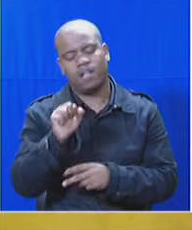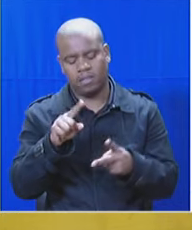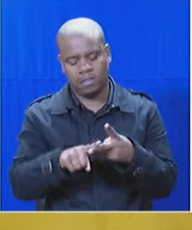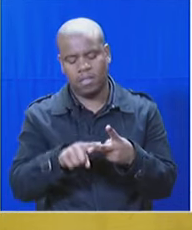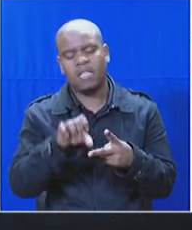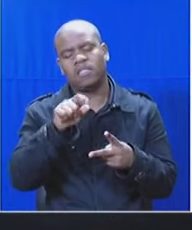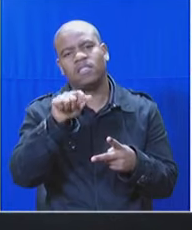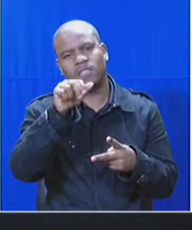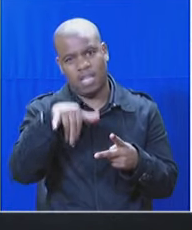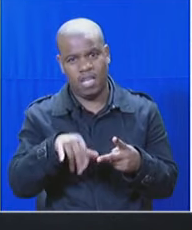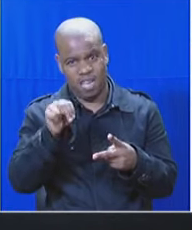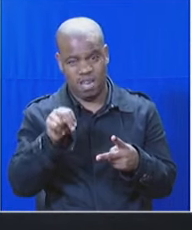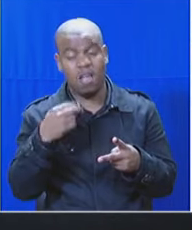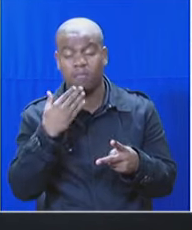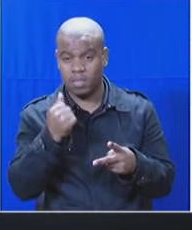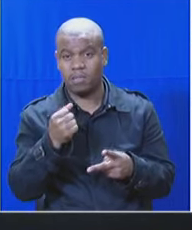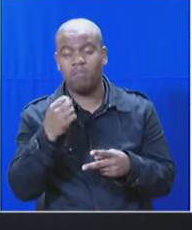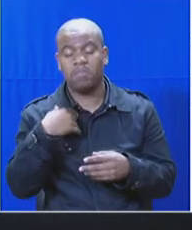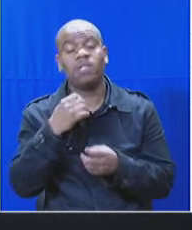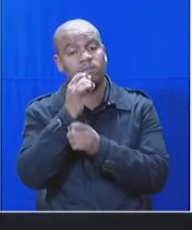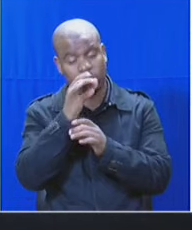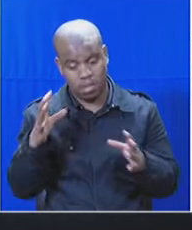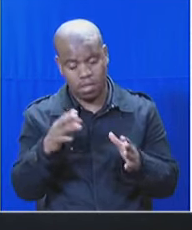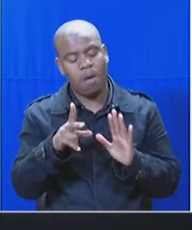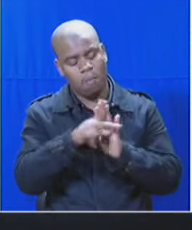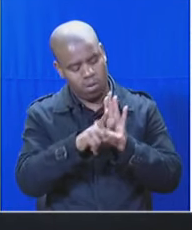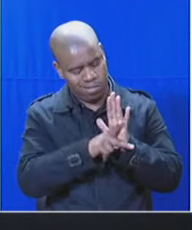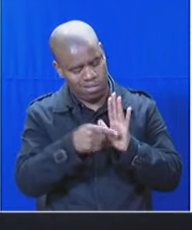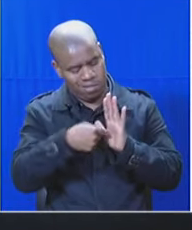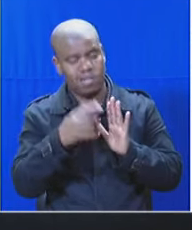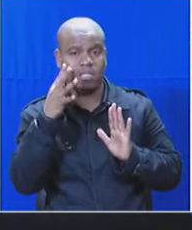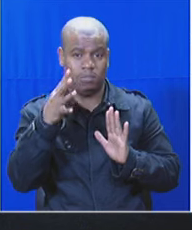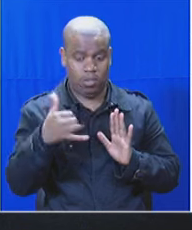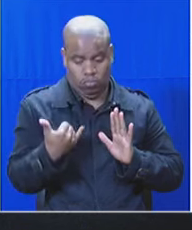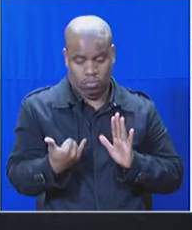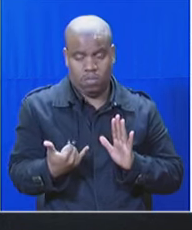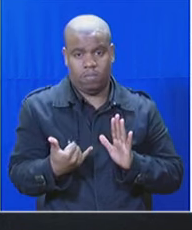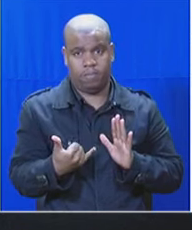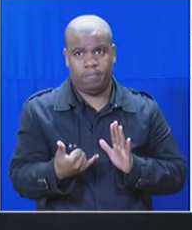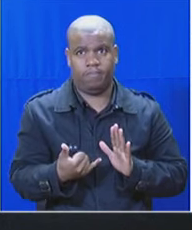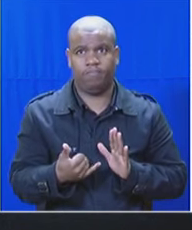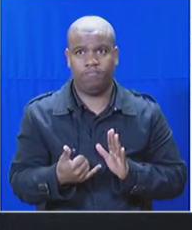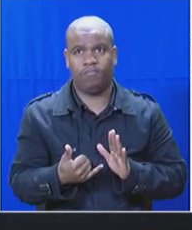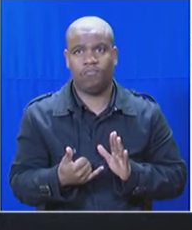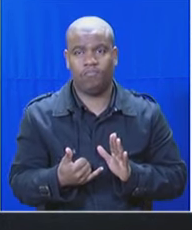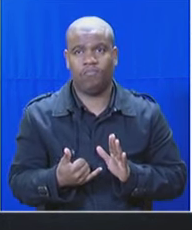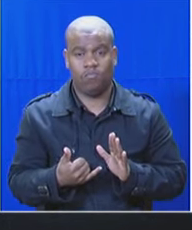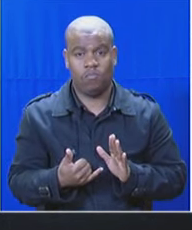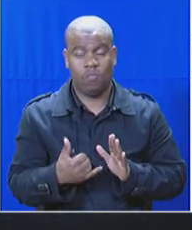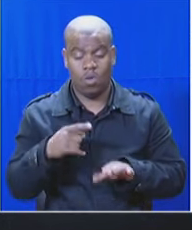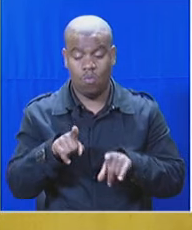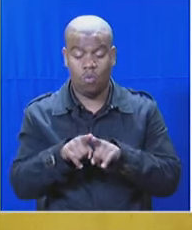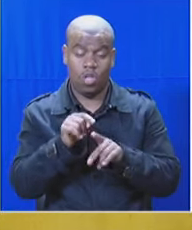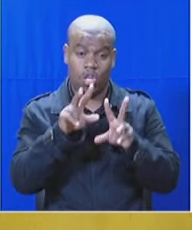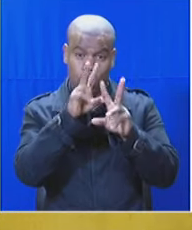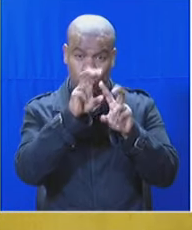Ndithi apha kule policy speech ngokuphethelele ku-50-50 ingxoxo inhle.